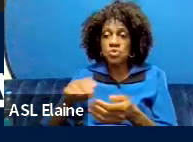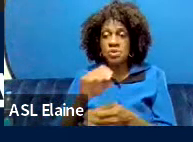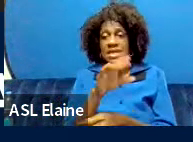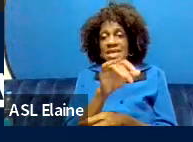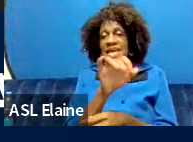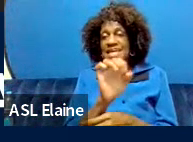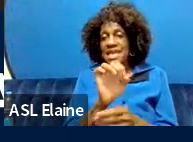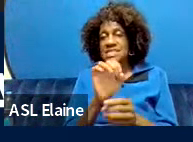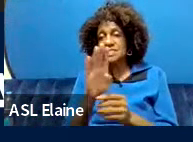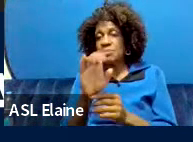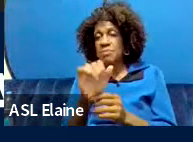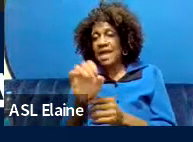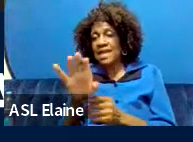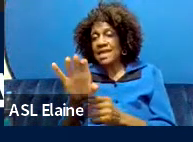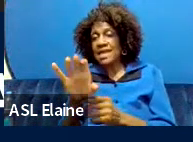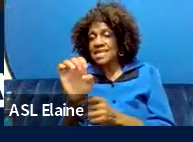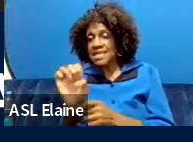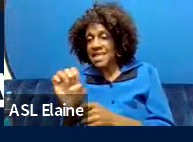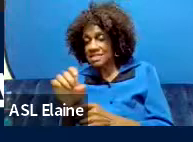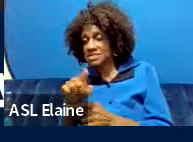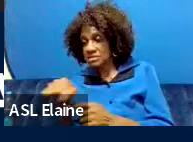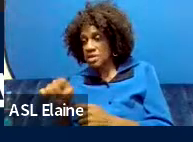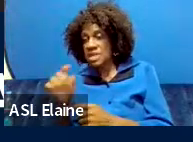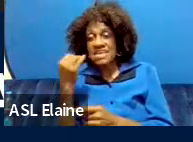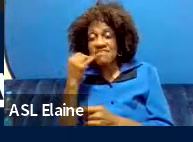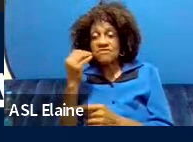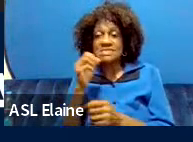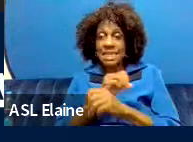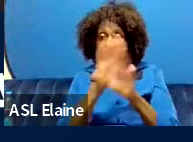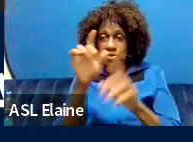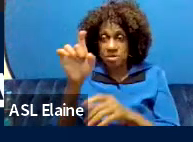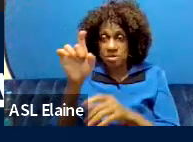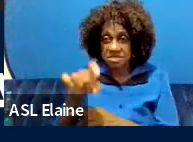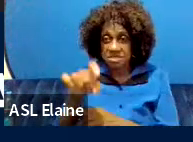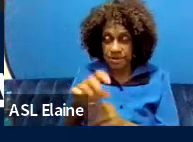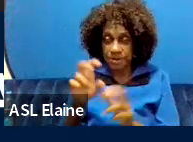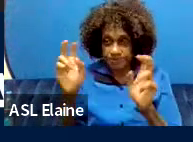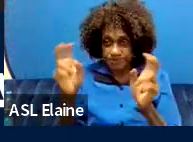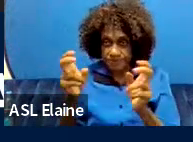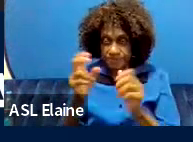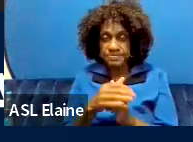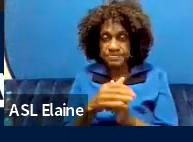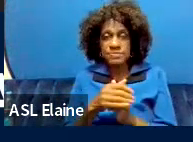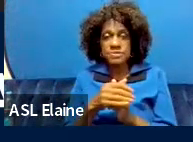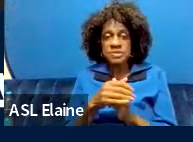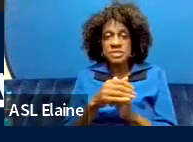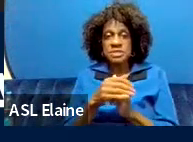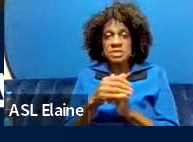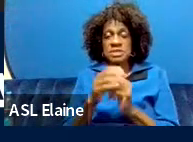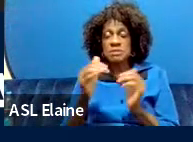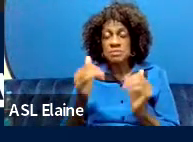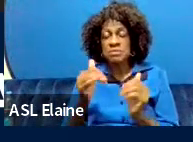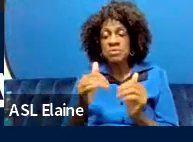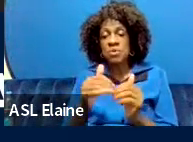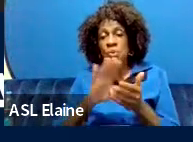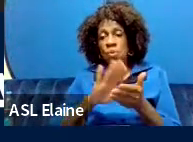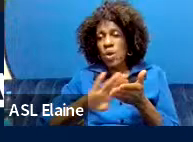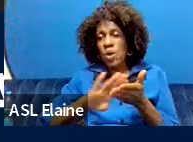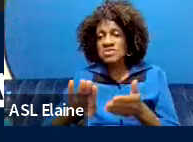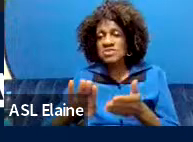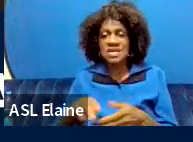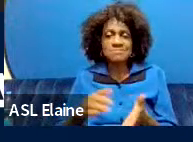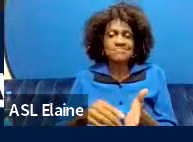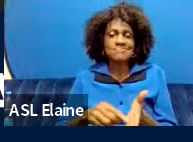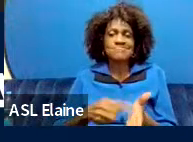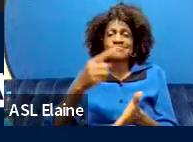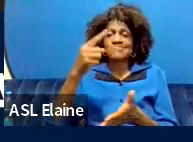basis where, quote, clearly necessary, unquote. Modifications and waivers are rare and are usually considered